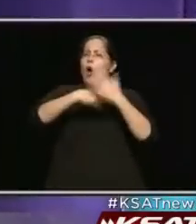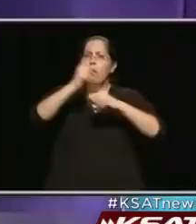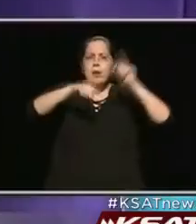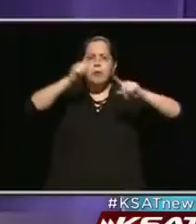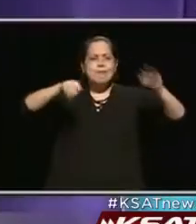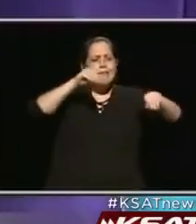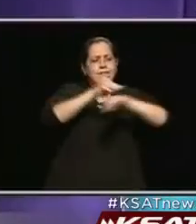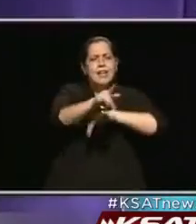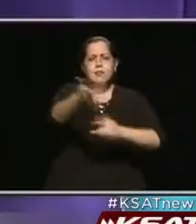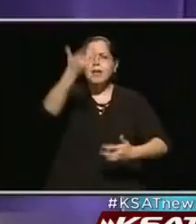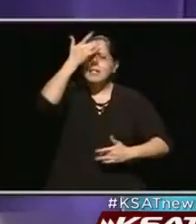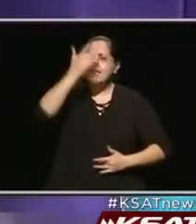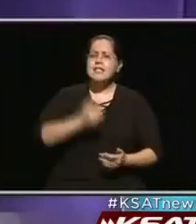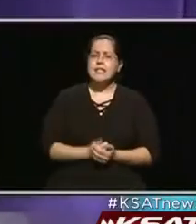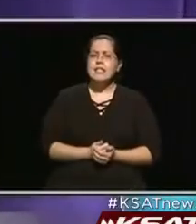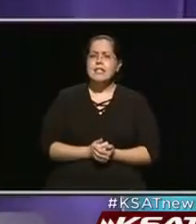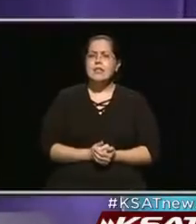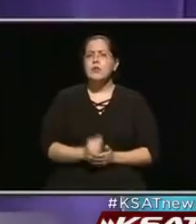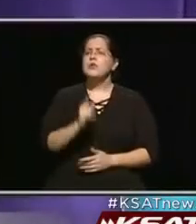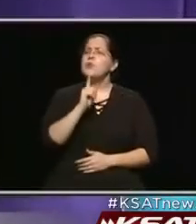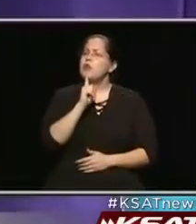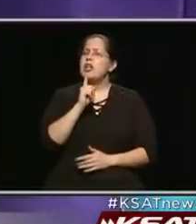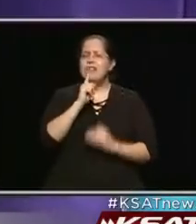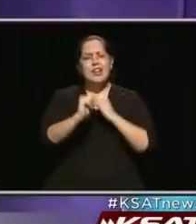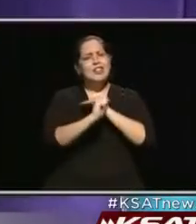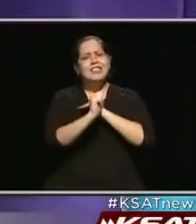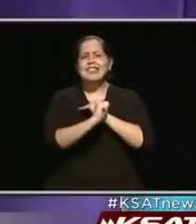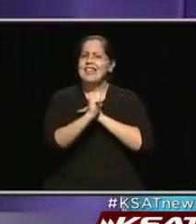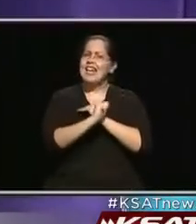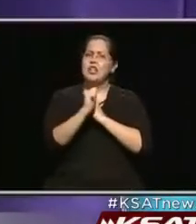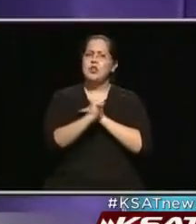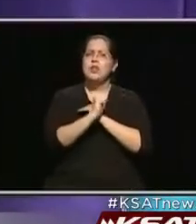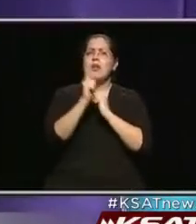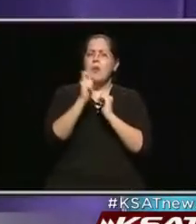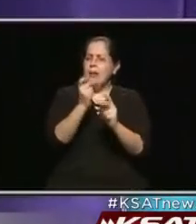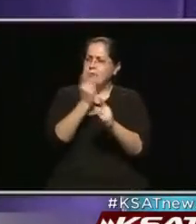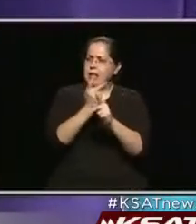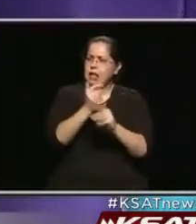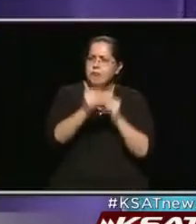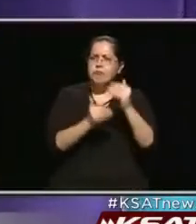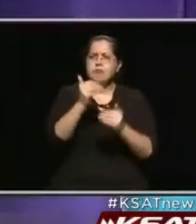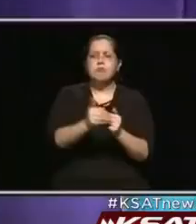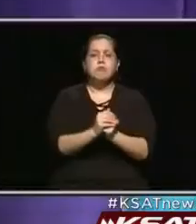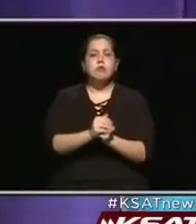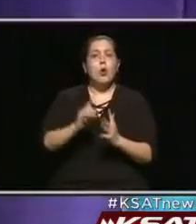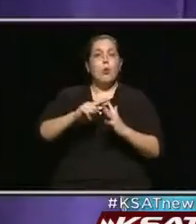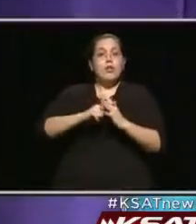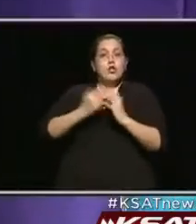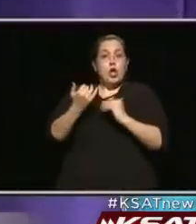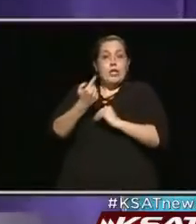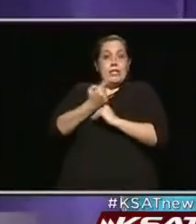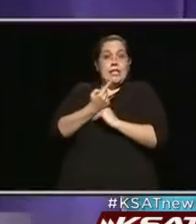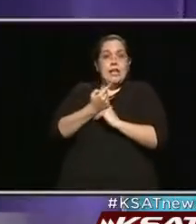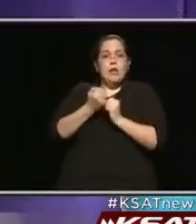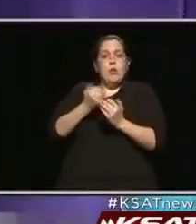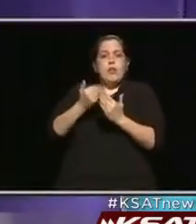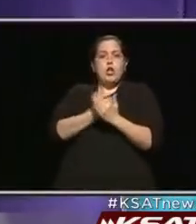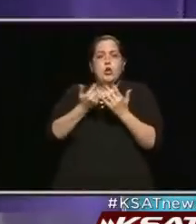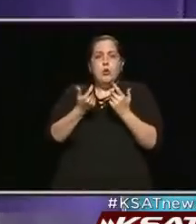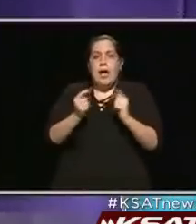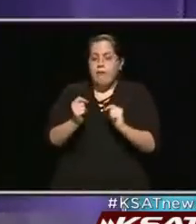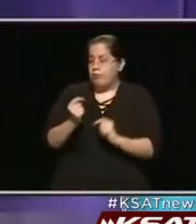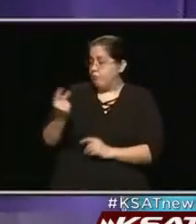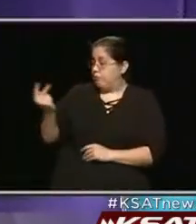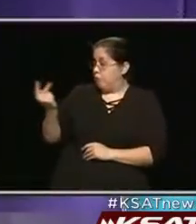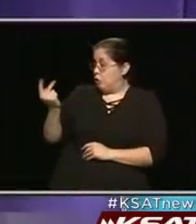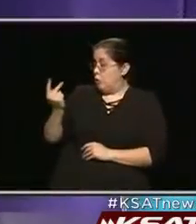affected by this. And so it's very, very dangerous, and we have to take every step we can. We started today with a new effort that the mayor and